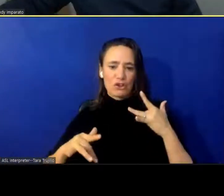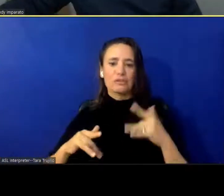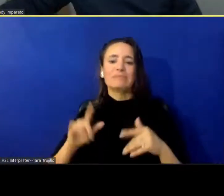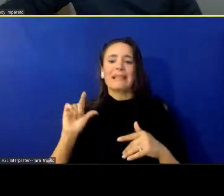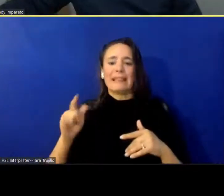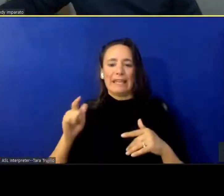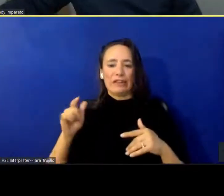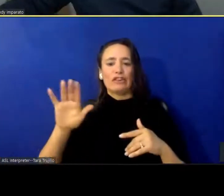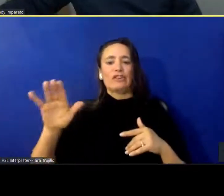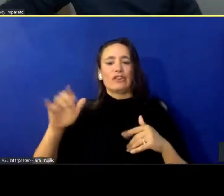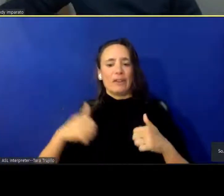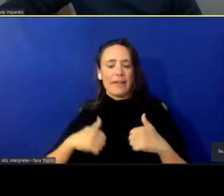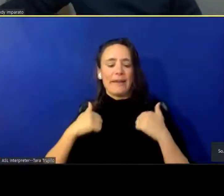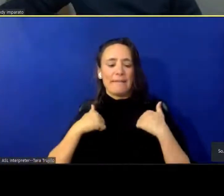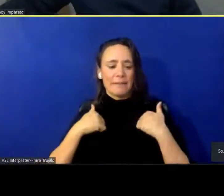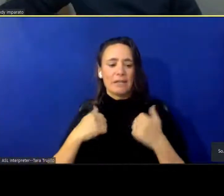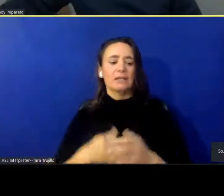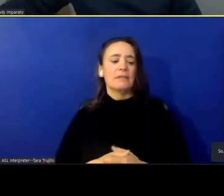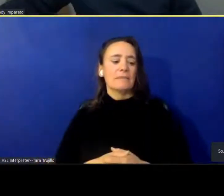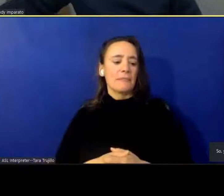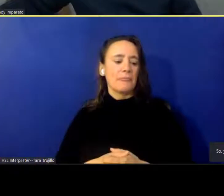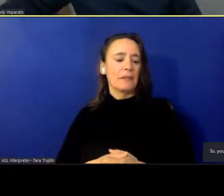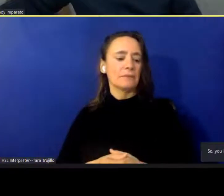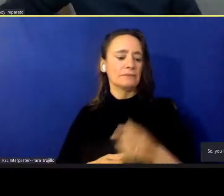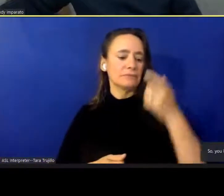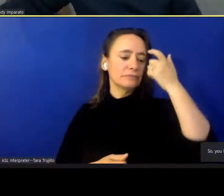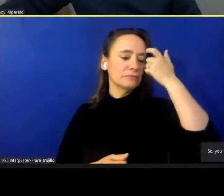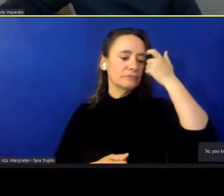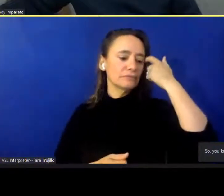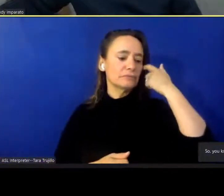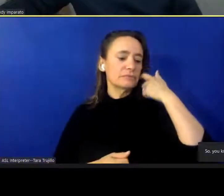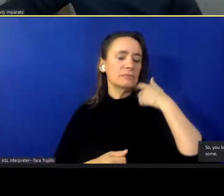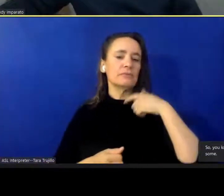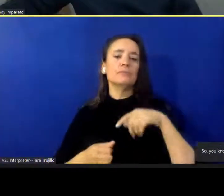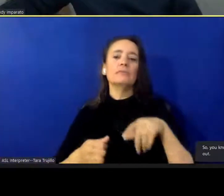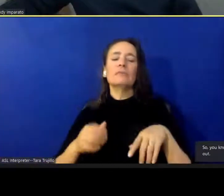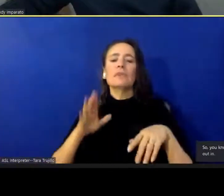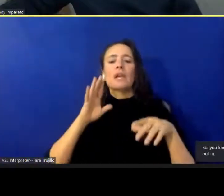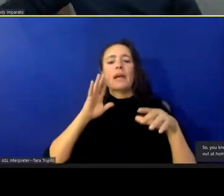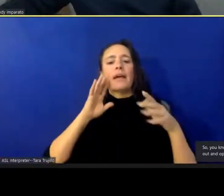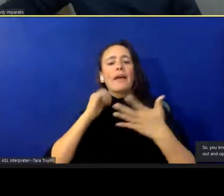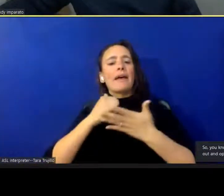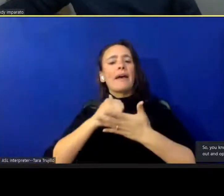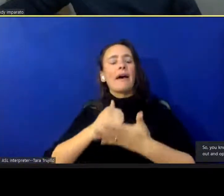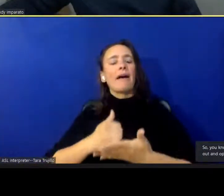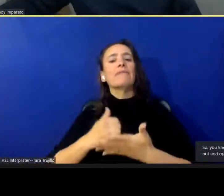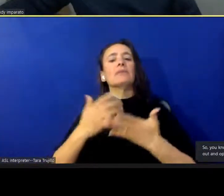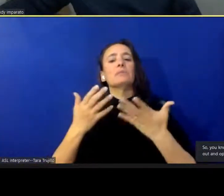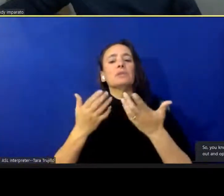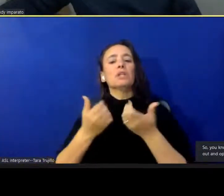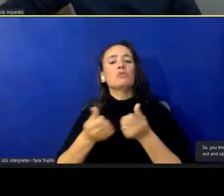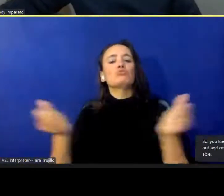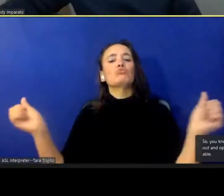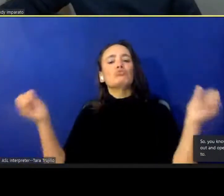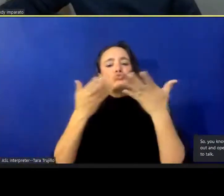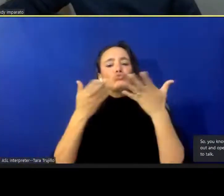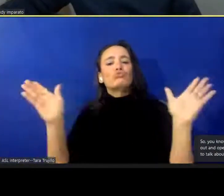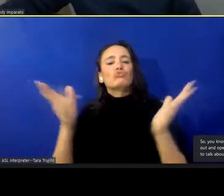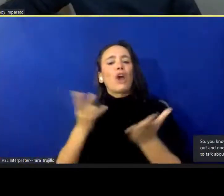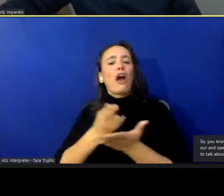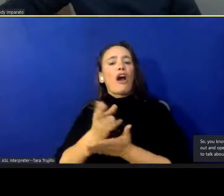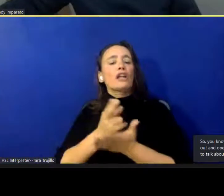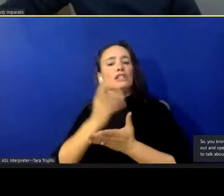So, I mean, I think it's helpful to be out and open about it, and it's helpful to be able to talk about